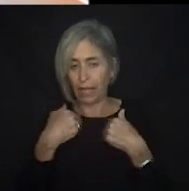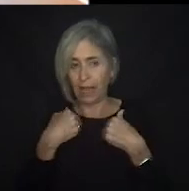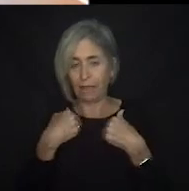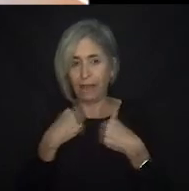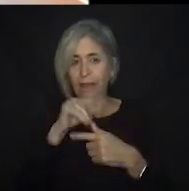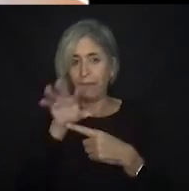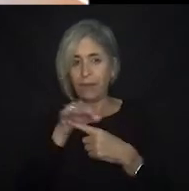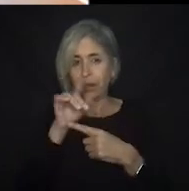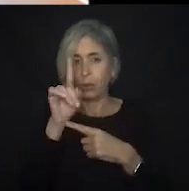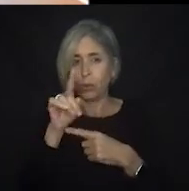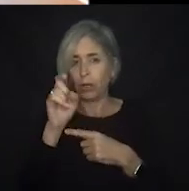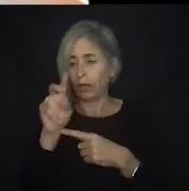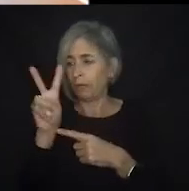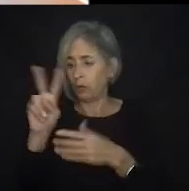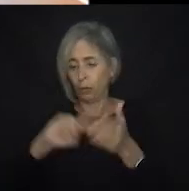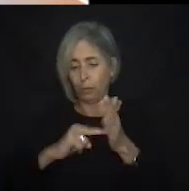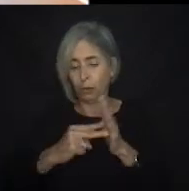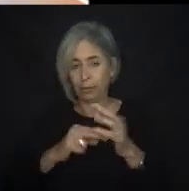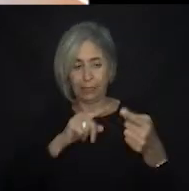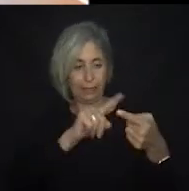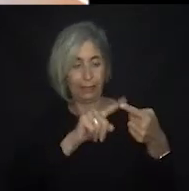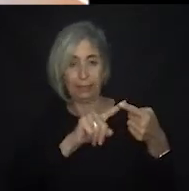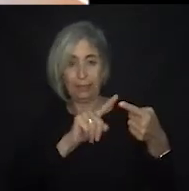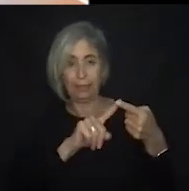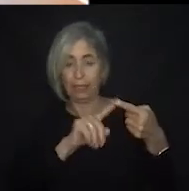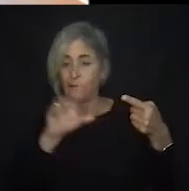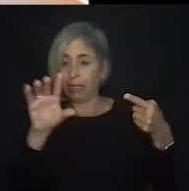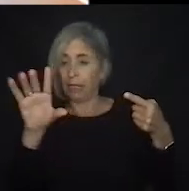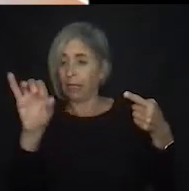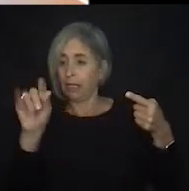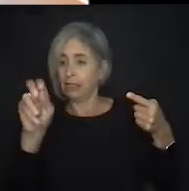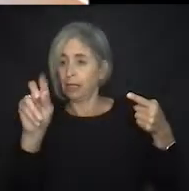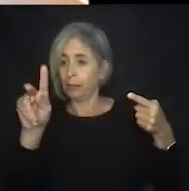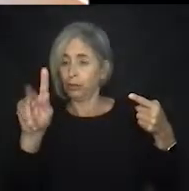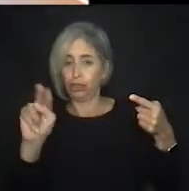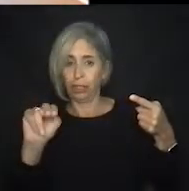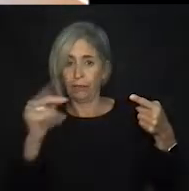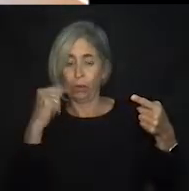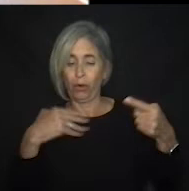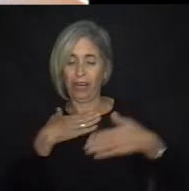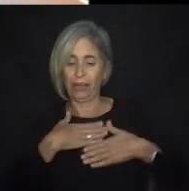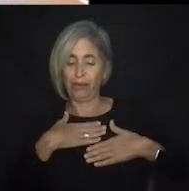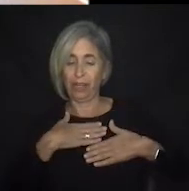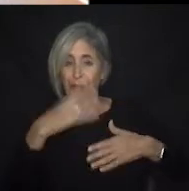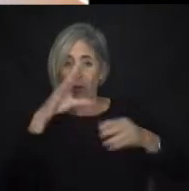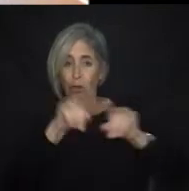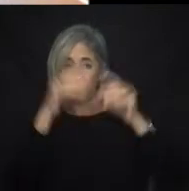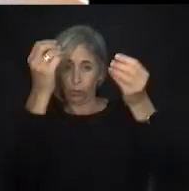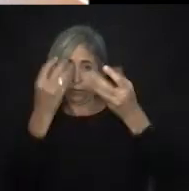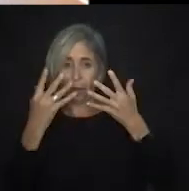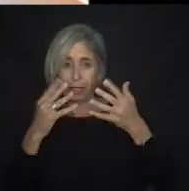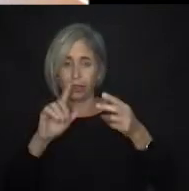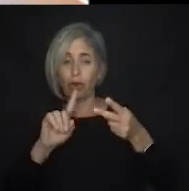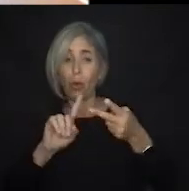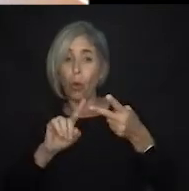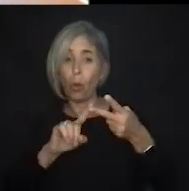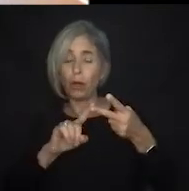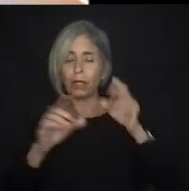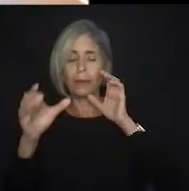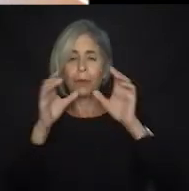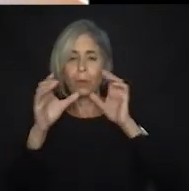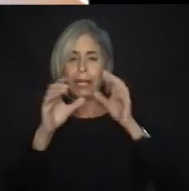will fulfill one of two purposes, either consumption, which includes entertainment and information, or